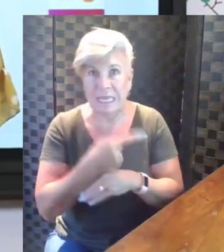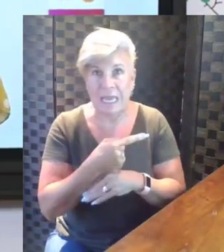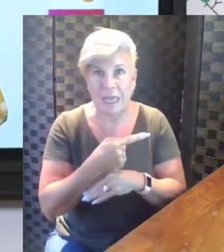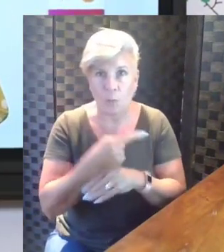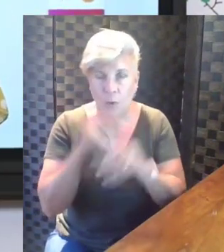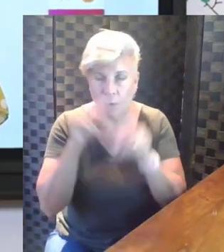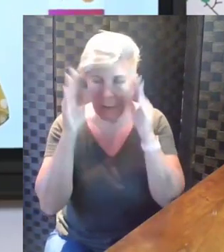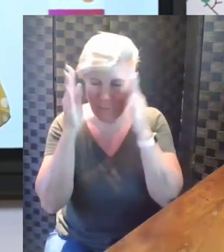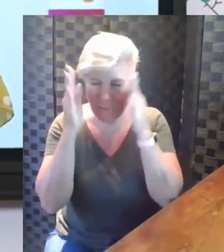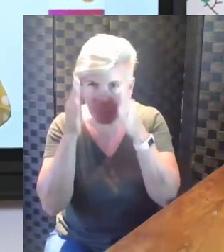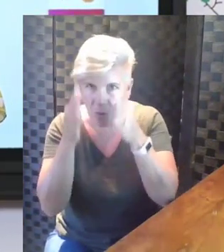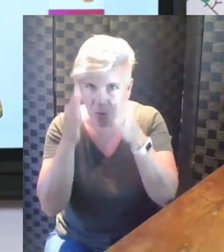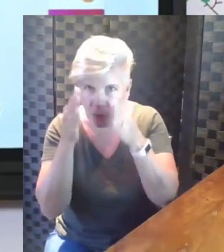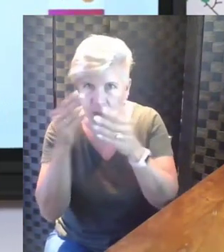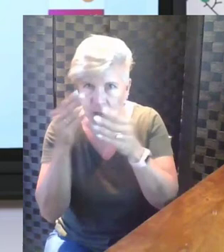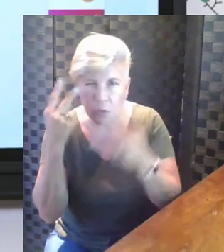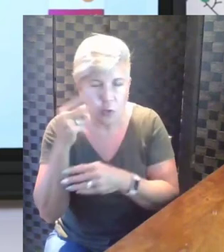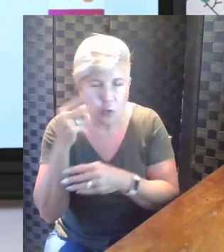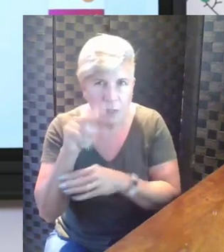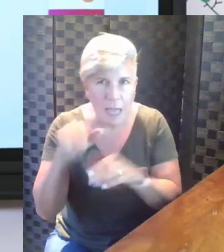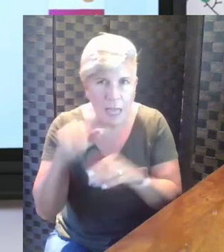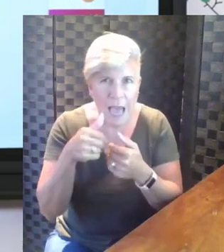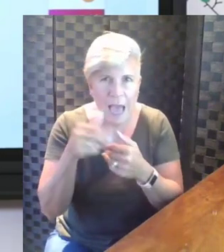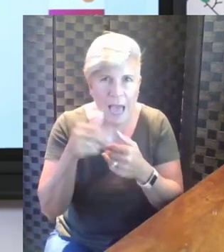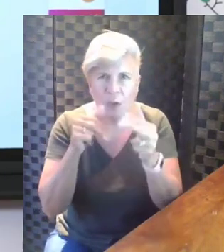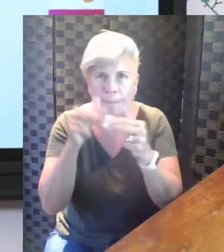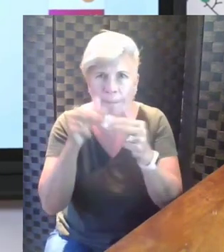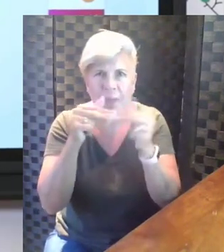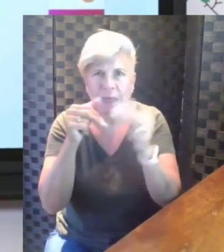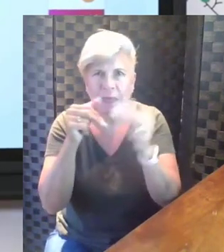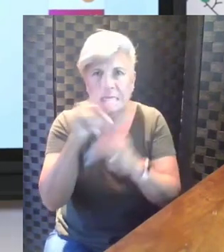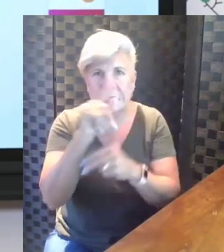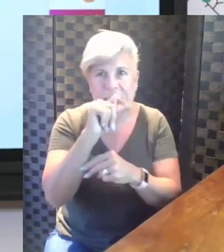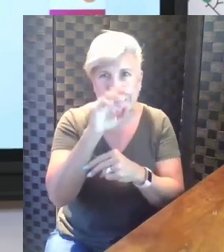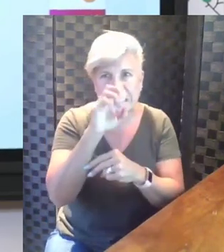where we're going to spend some of our time, is looking at how we build